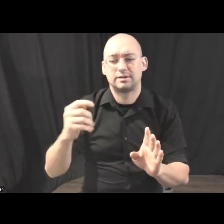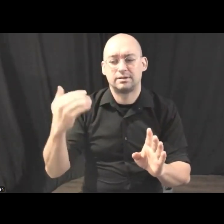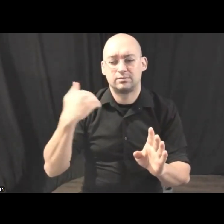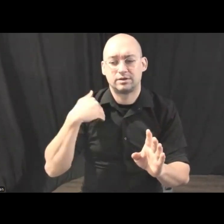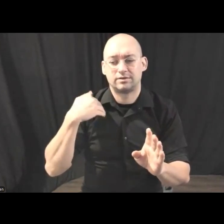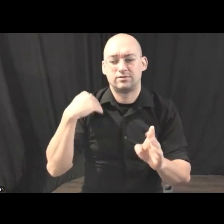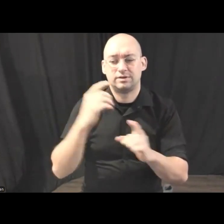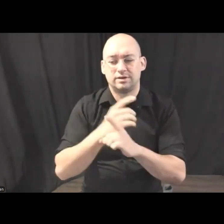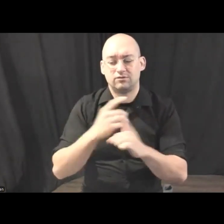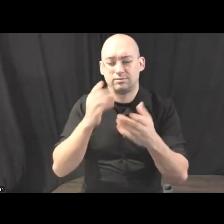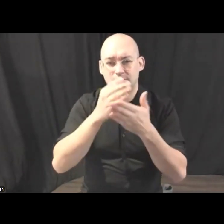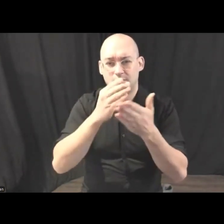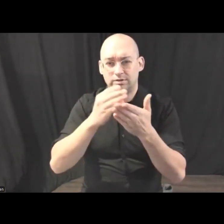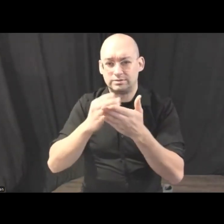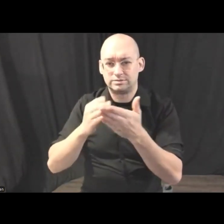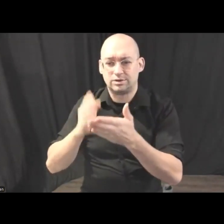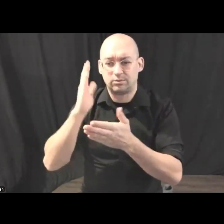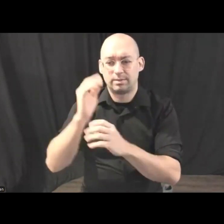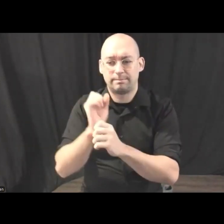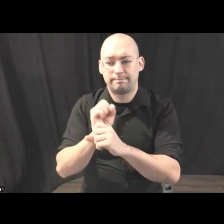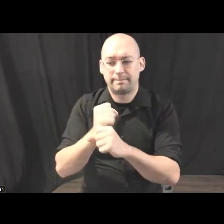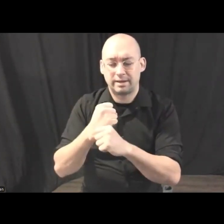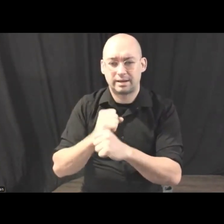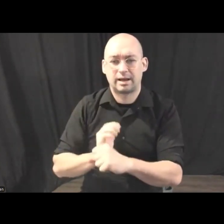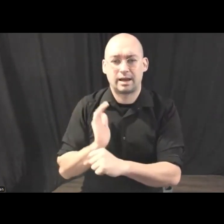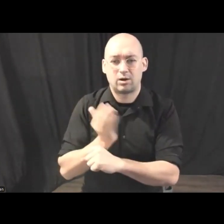different components that's going to make our ability to